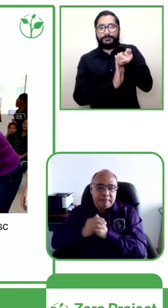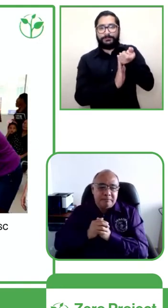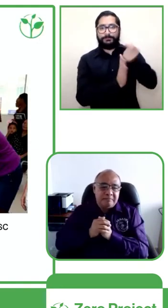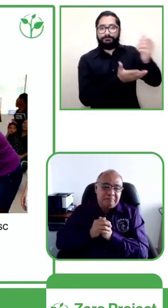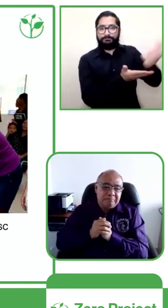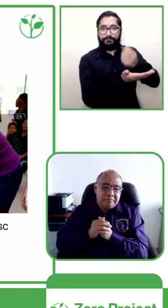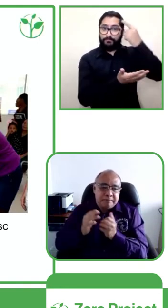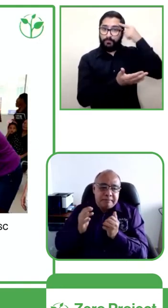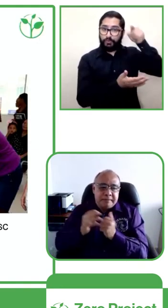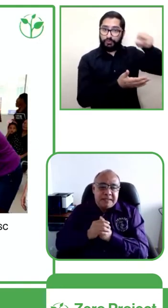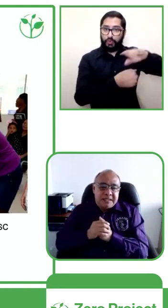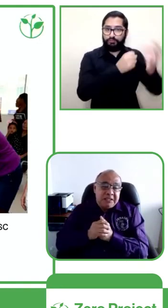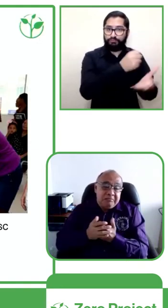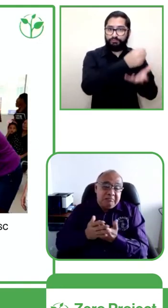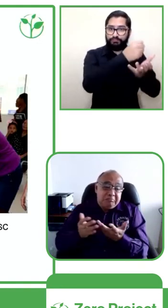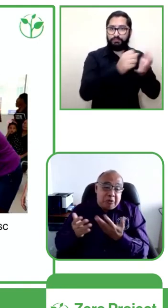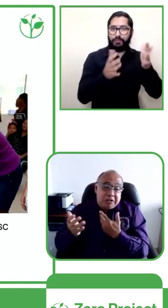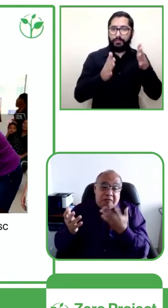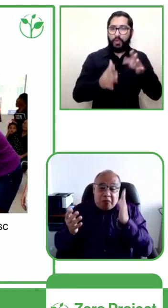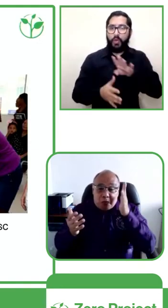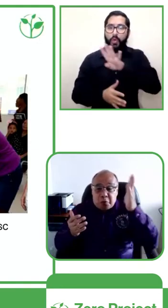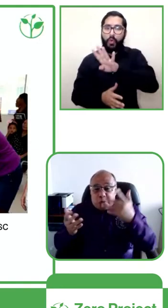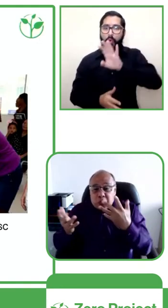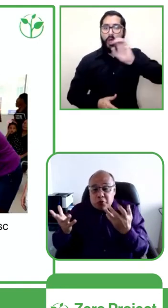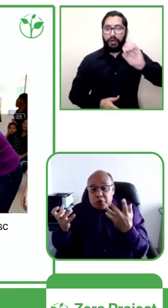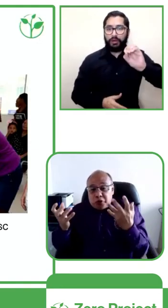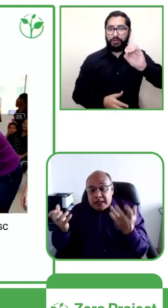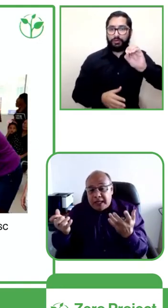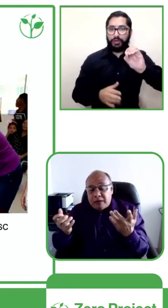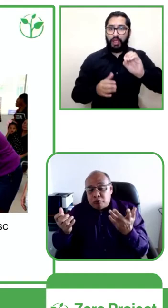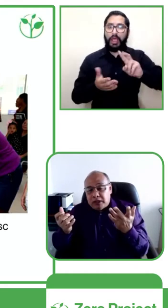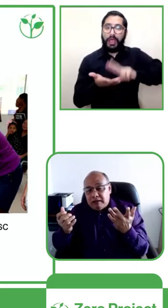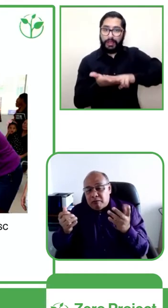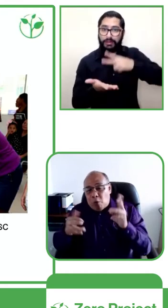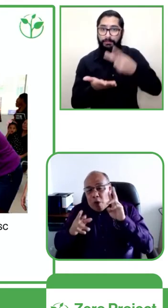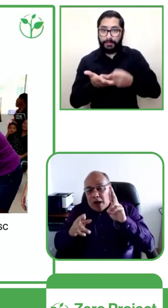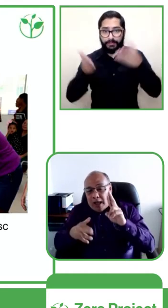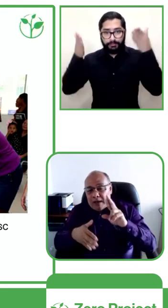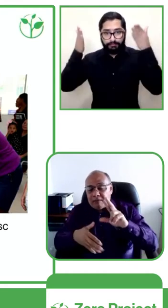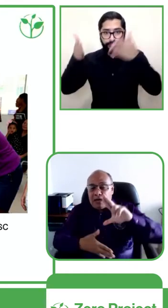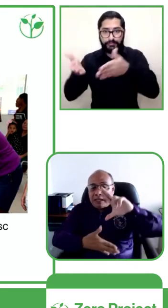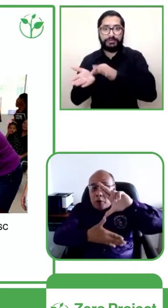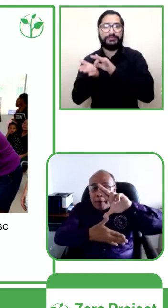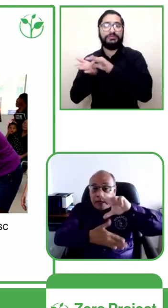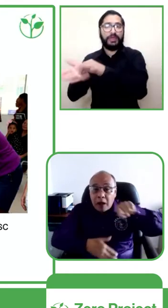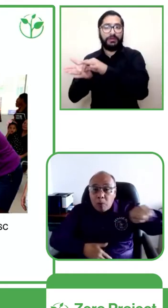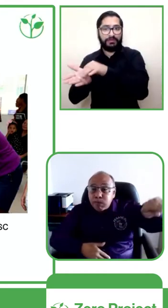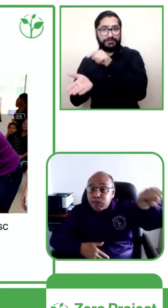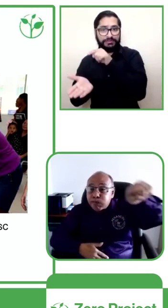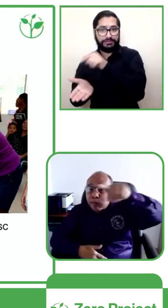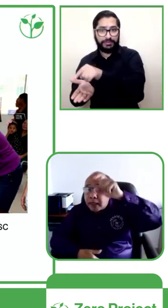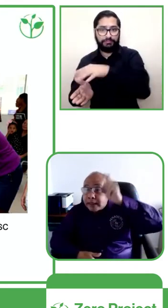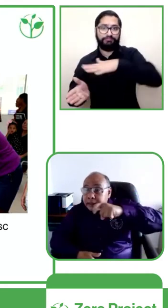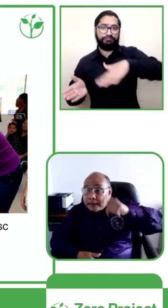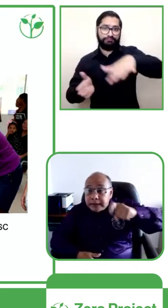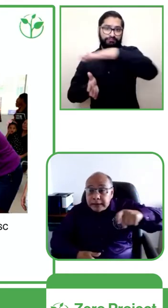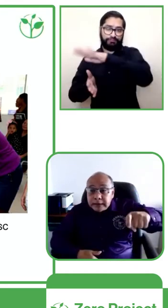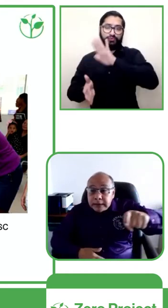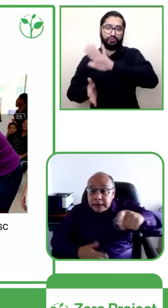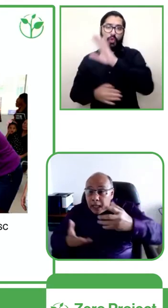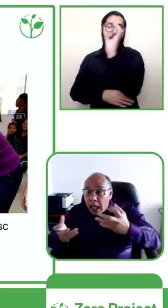higher budget. At the time, we have 40 interpreters to serve in